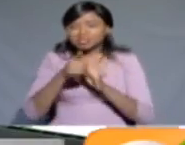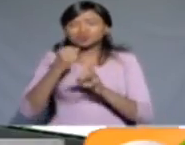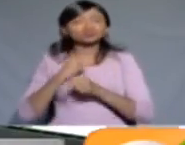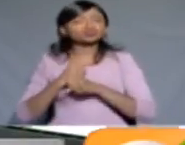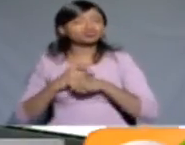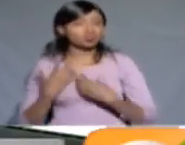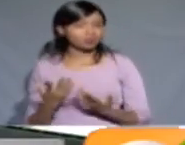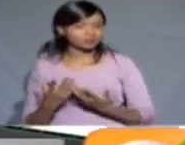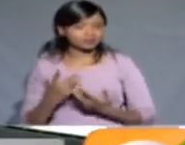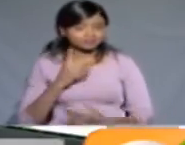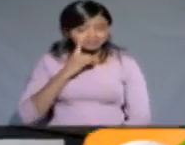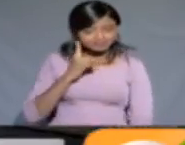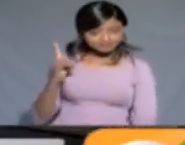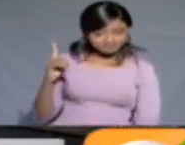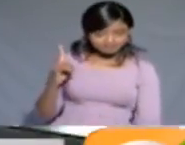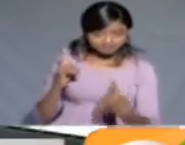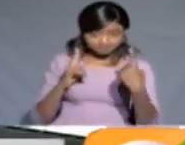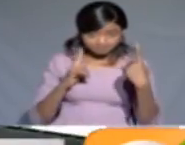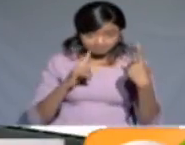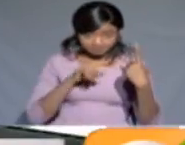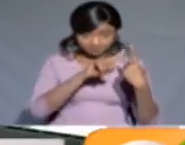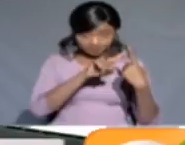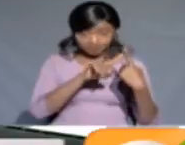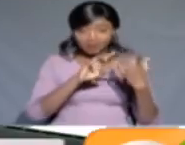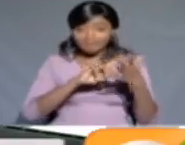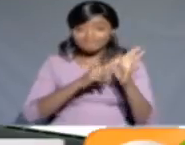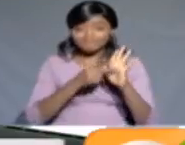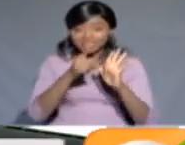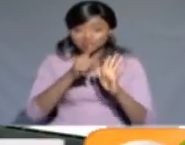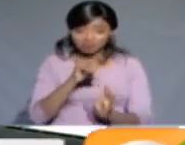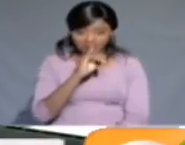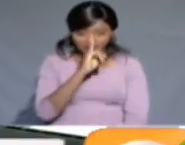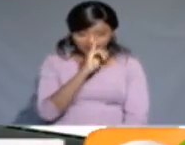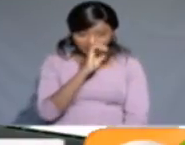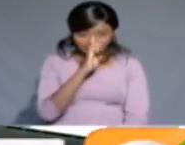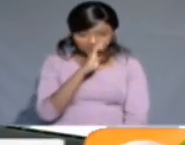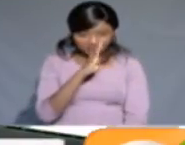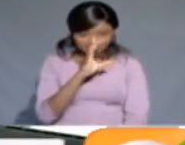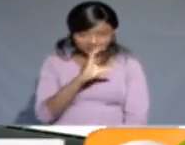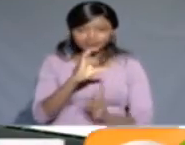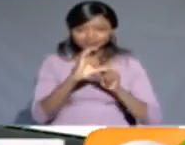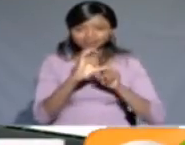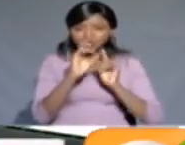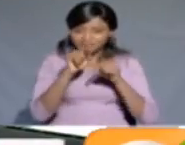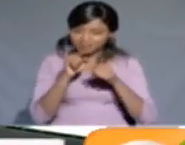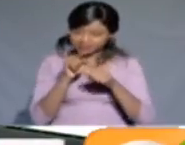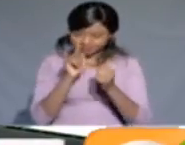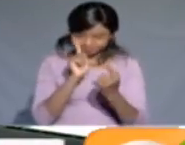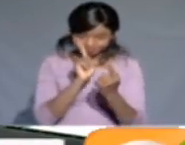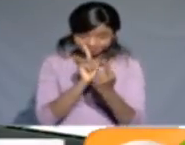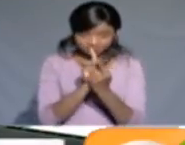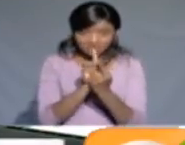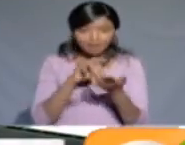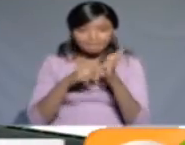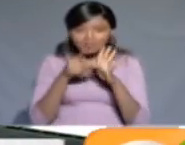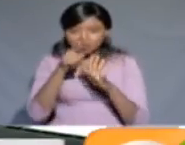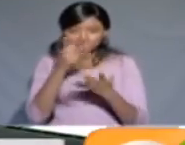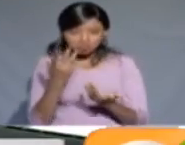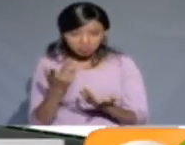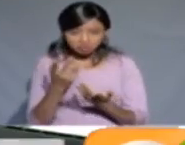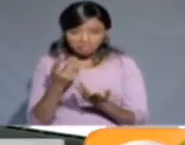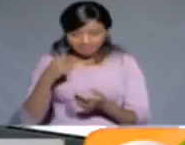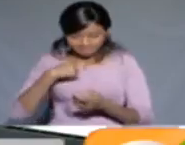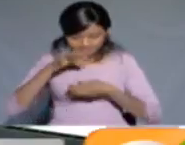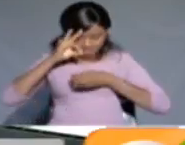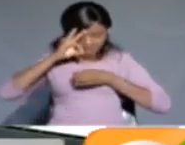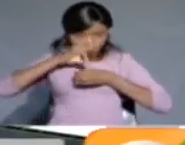Well, first things first, you will need to go through IEBC for this. You must be a registered voter yourself